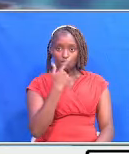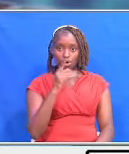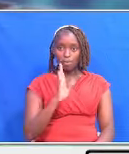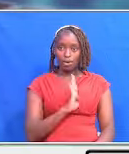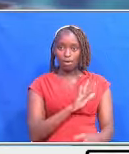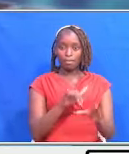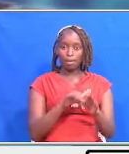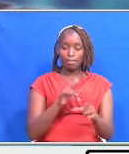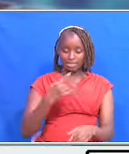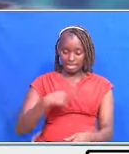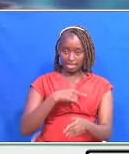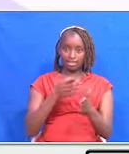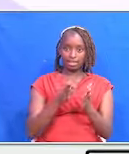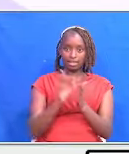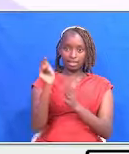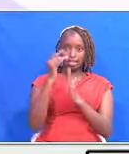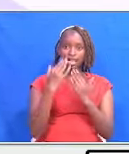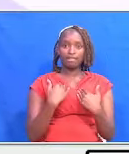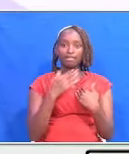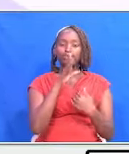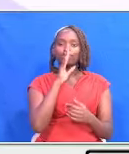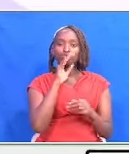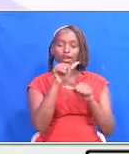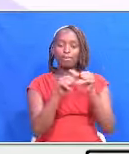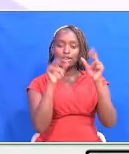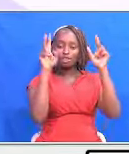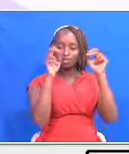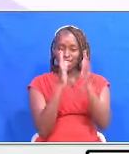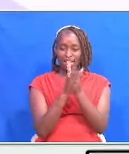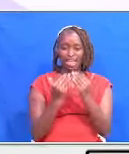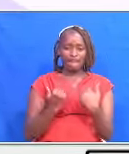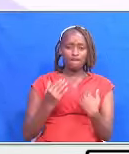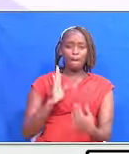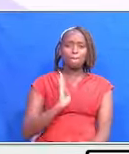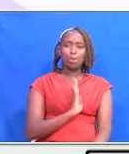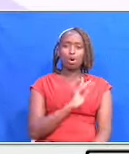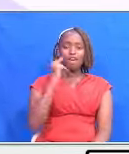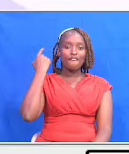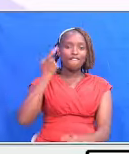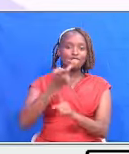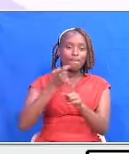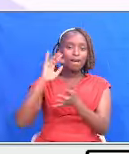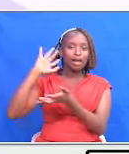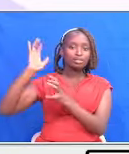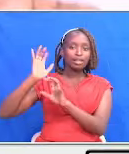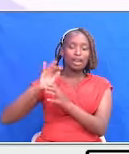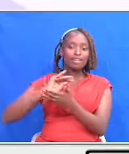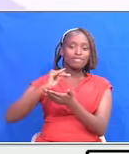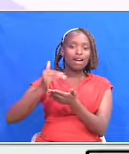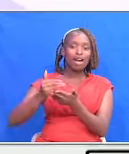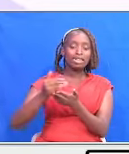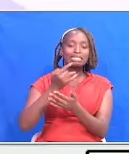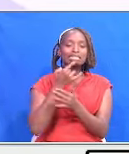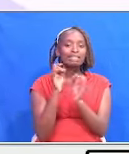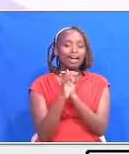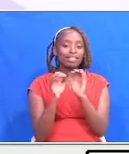here, Kenyans are talking about this particular issue, and we have got a board from the Hustler Fund. They say nothing, they do nothing, they're so silent, even if you met them, you